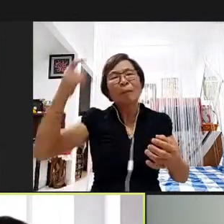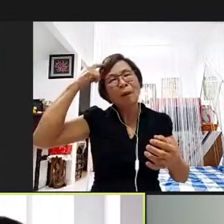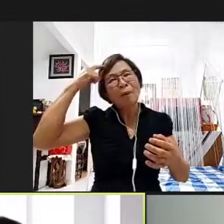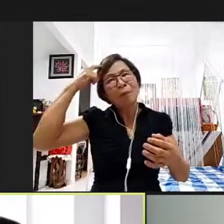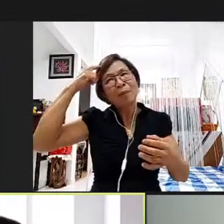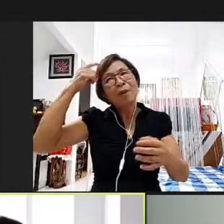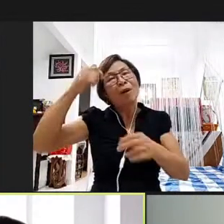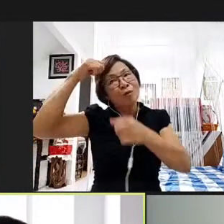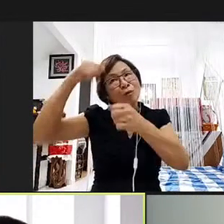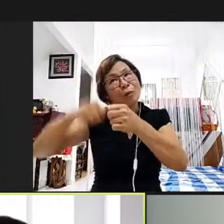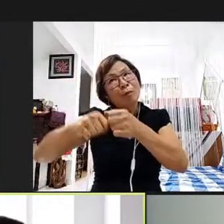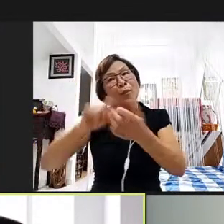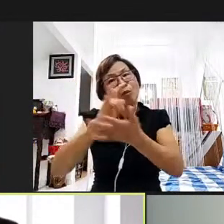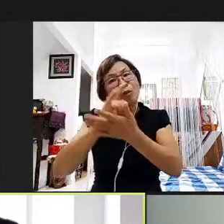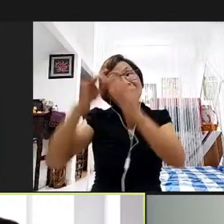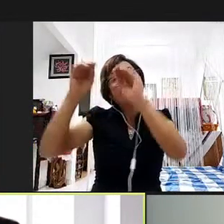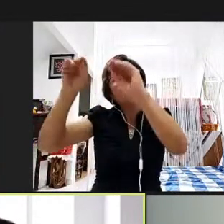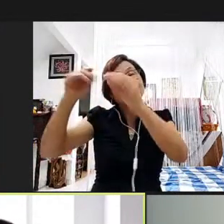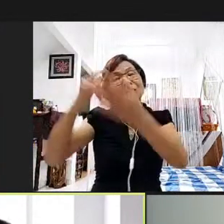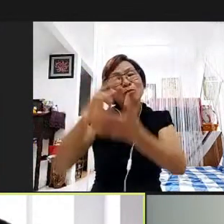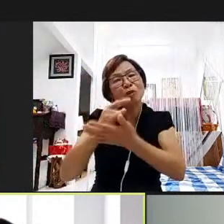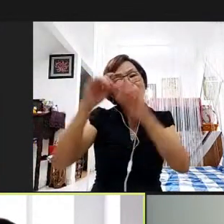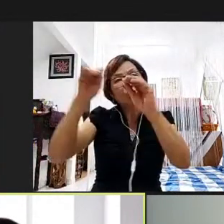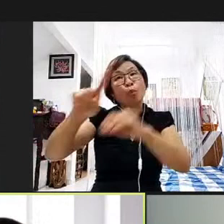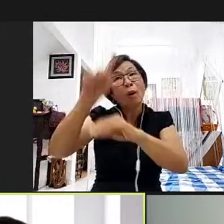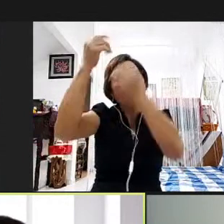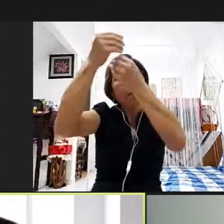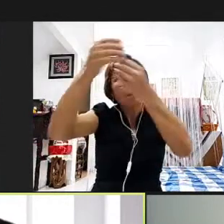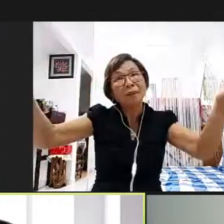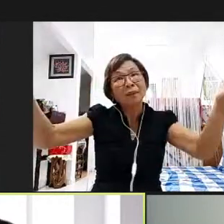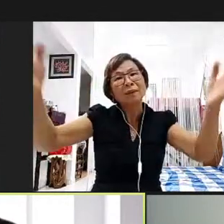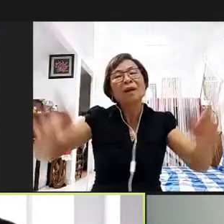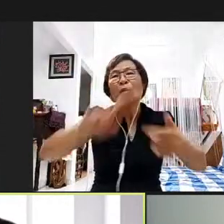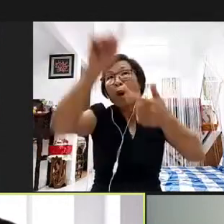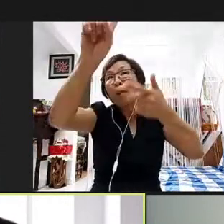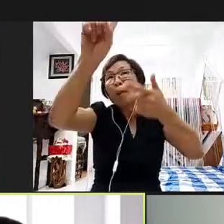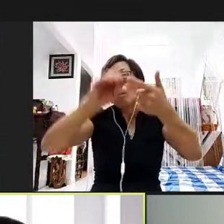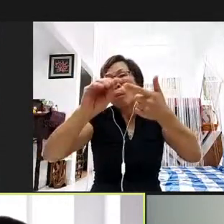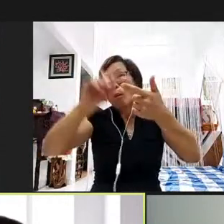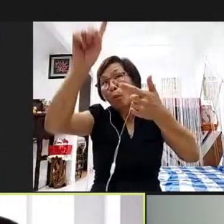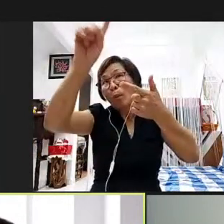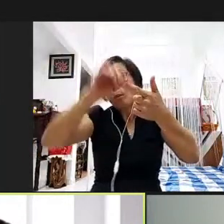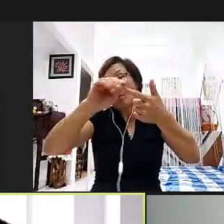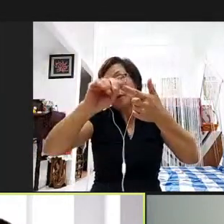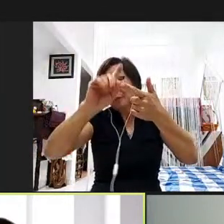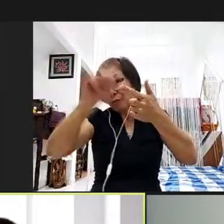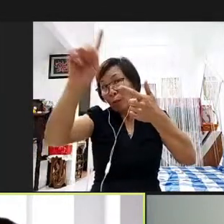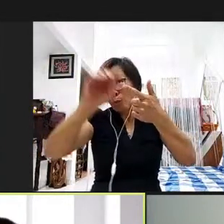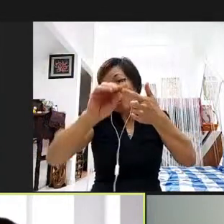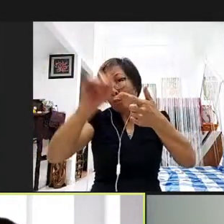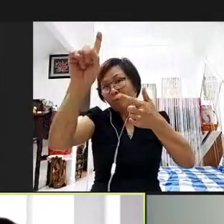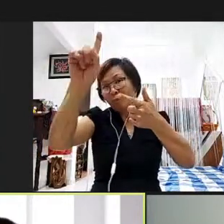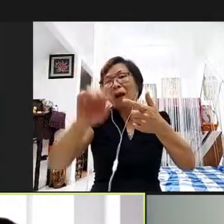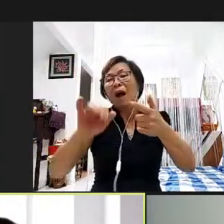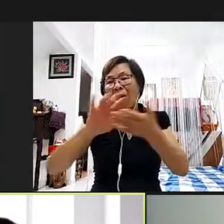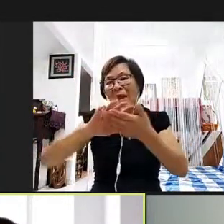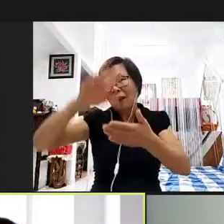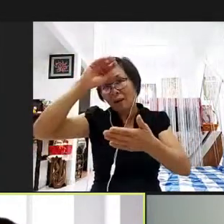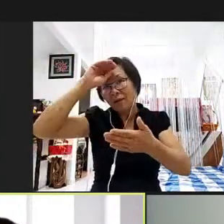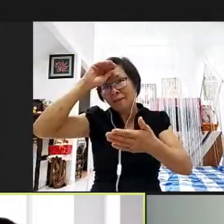the Buddhist teaching. So that's one message. Another one, one final tip. I also learned this.